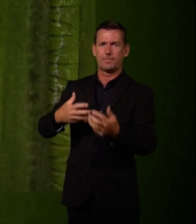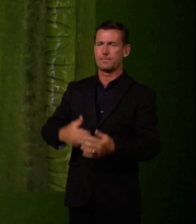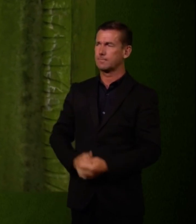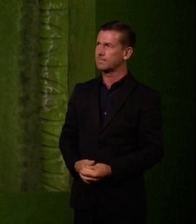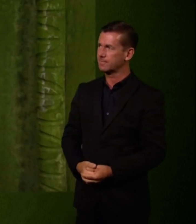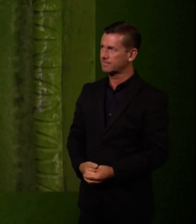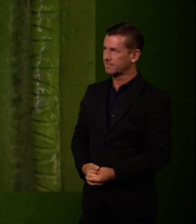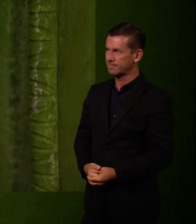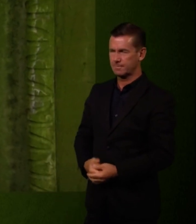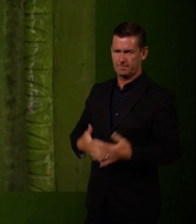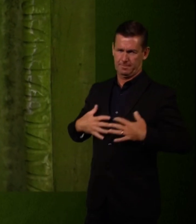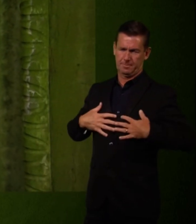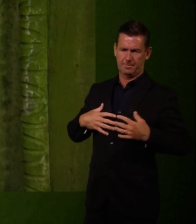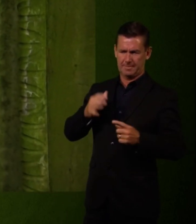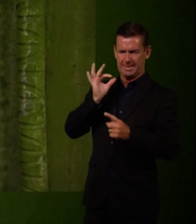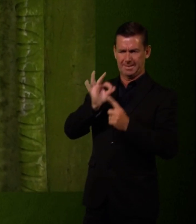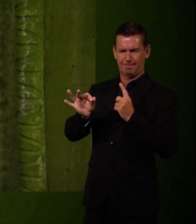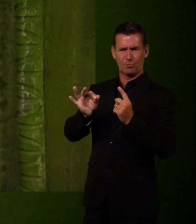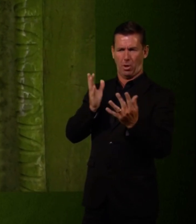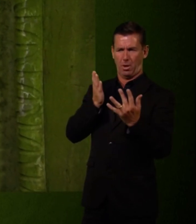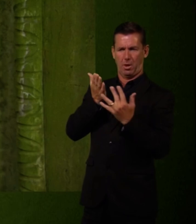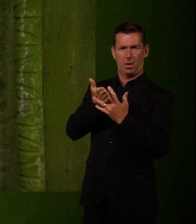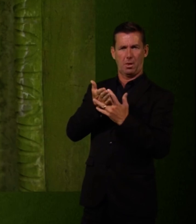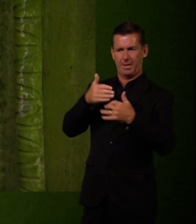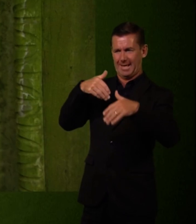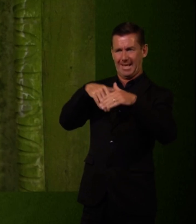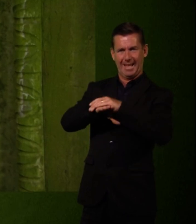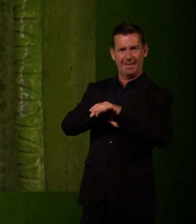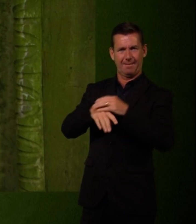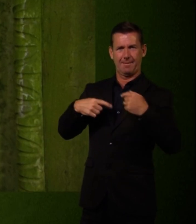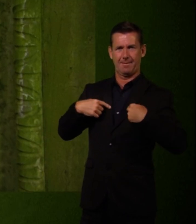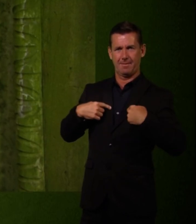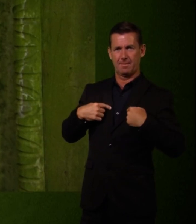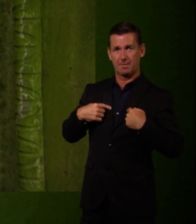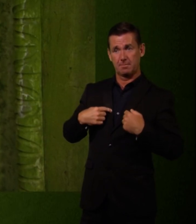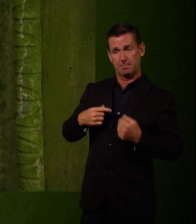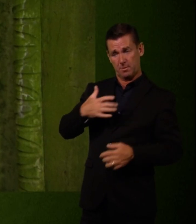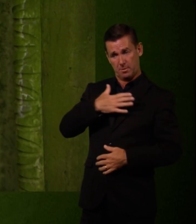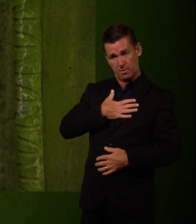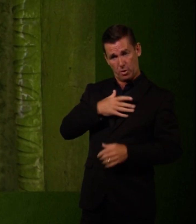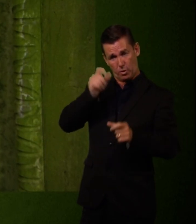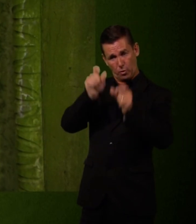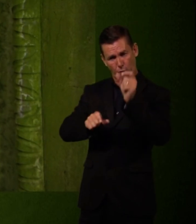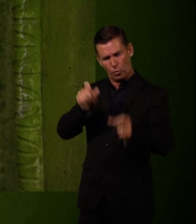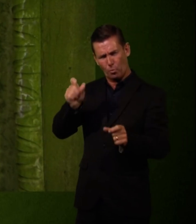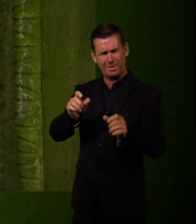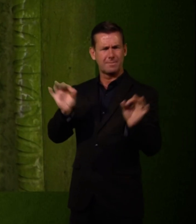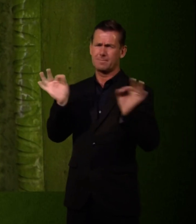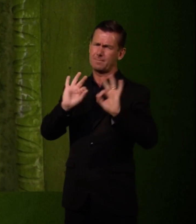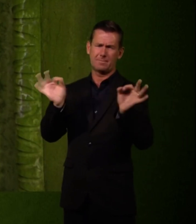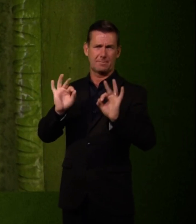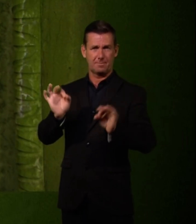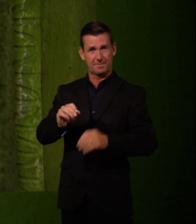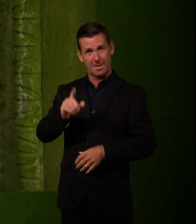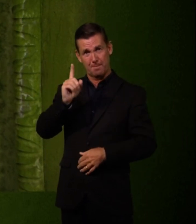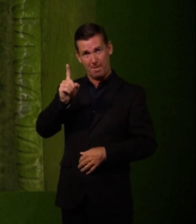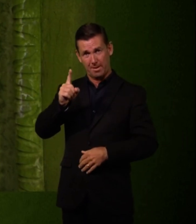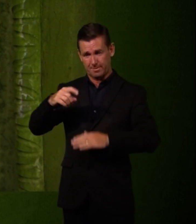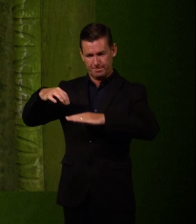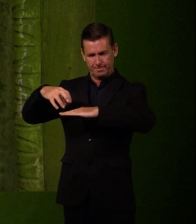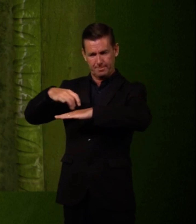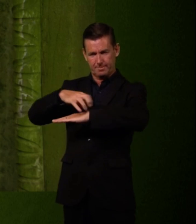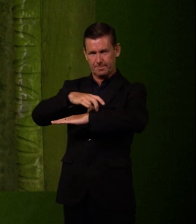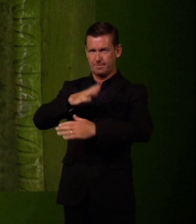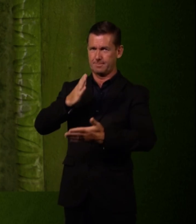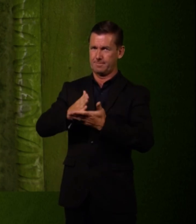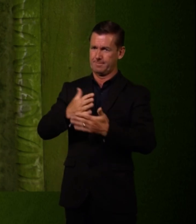We've been given special access to enter this vault. Thankfully, there aren't any human remains inside, but there is an orb-weaving spider I'm